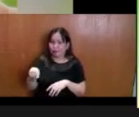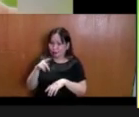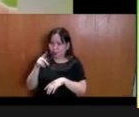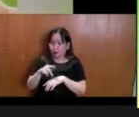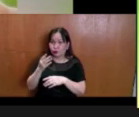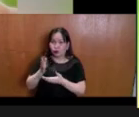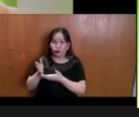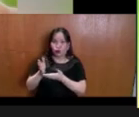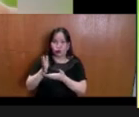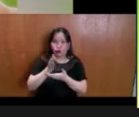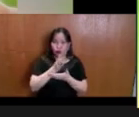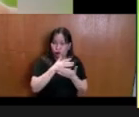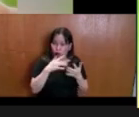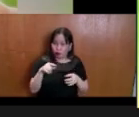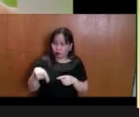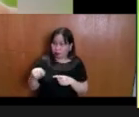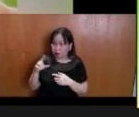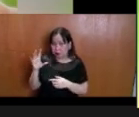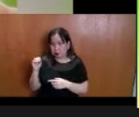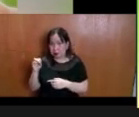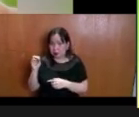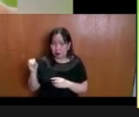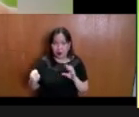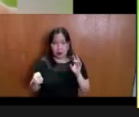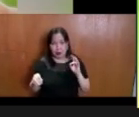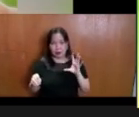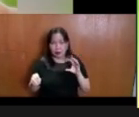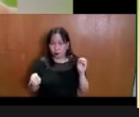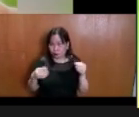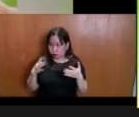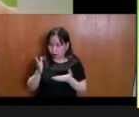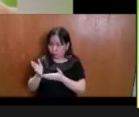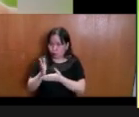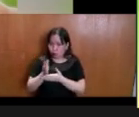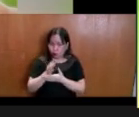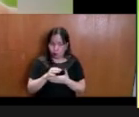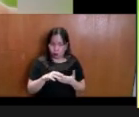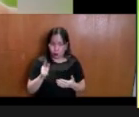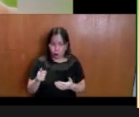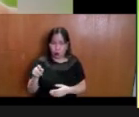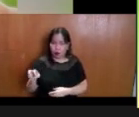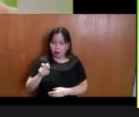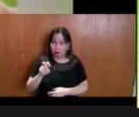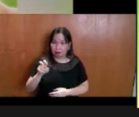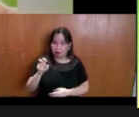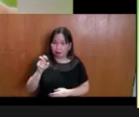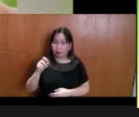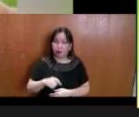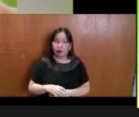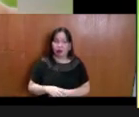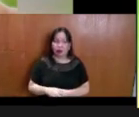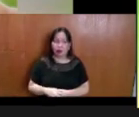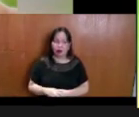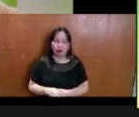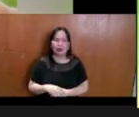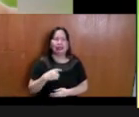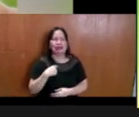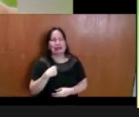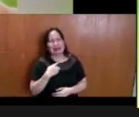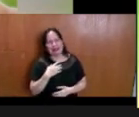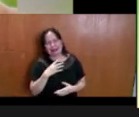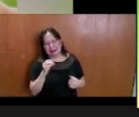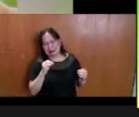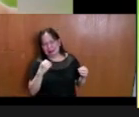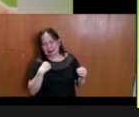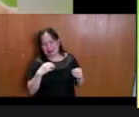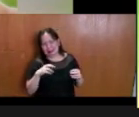seen personally? 50%, 75% of the Philippines? Because you're into tourism. Yes, but I've not really covered the, you know,